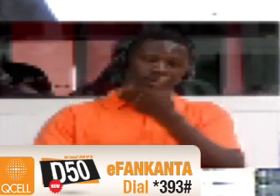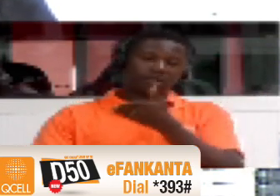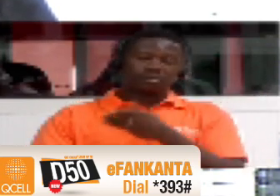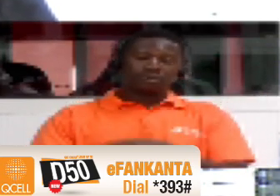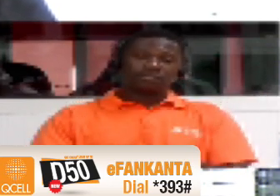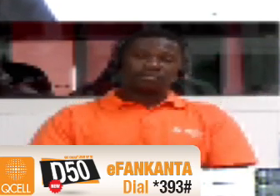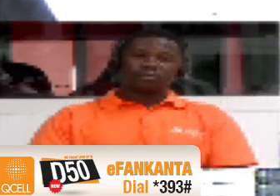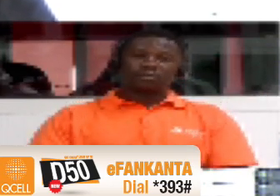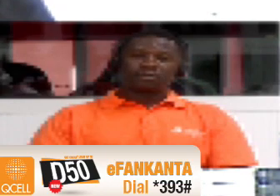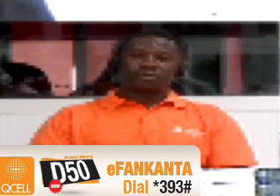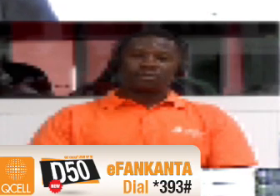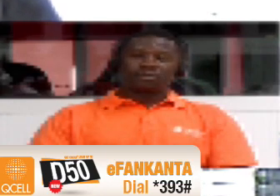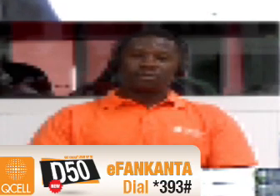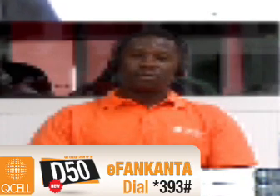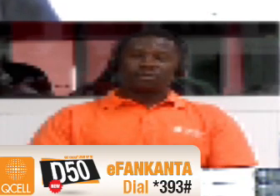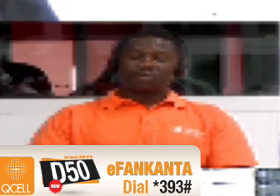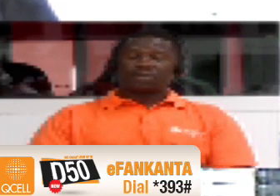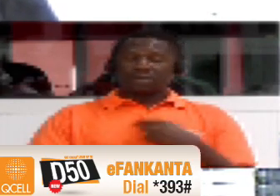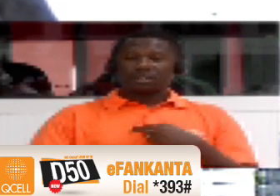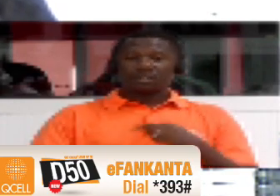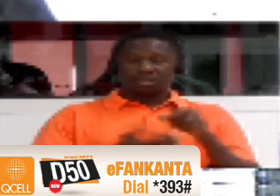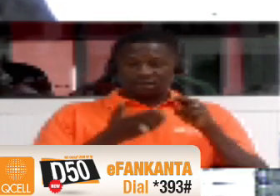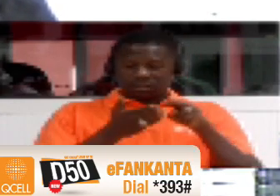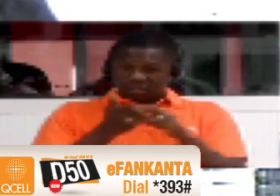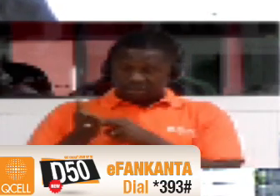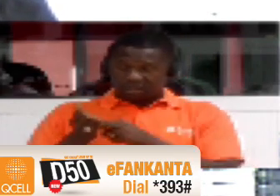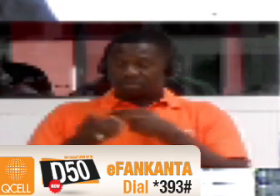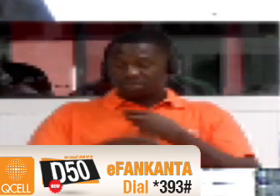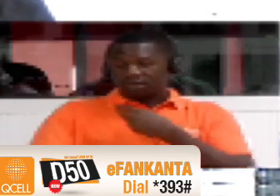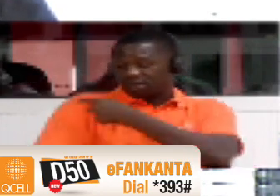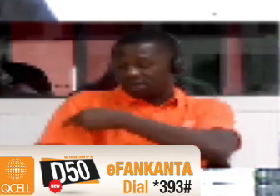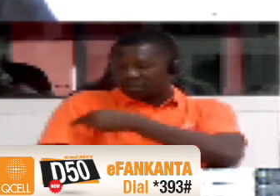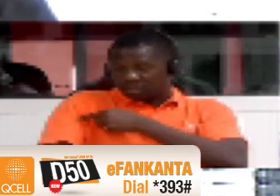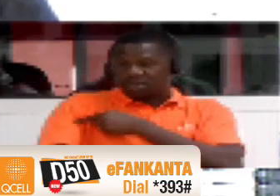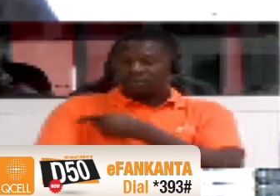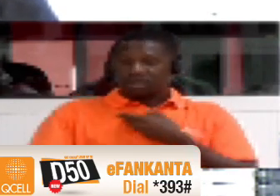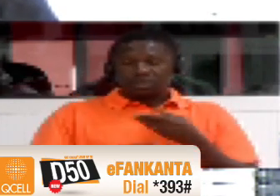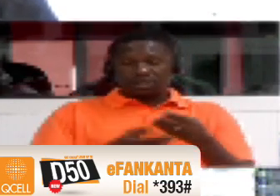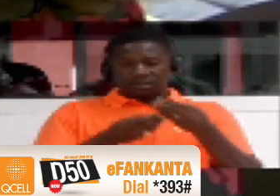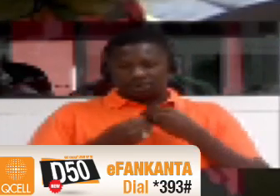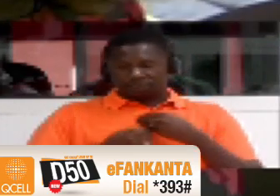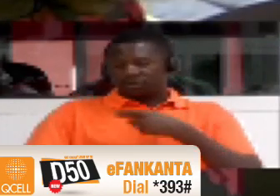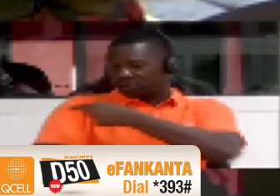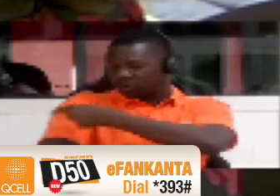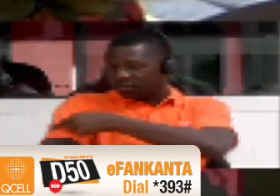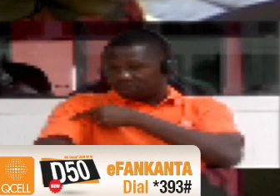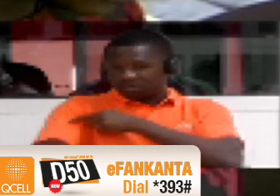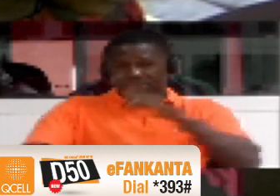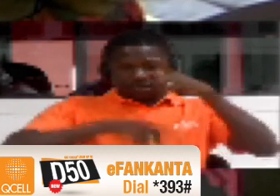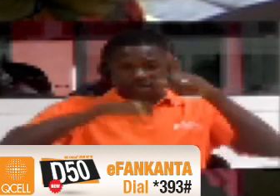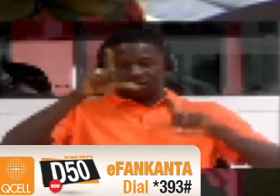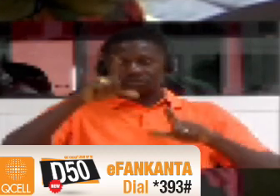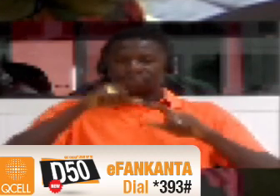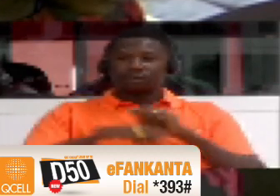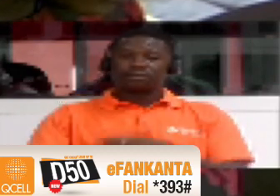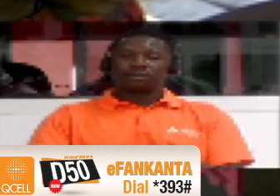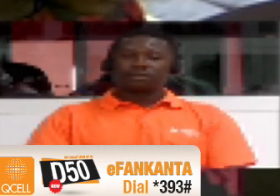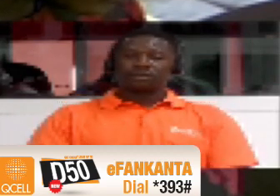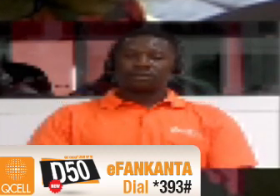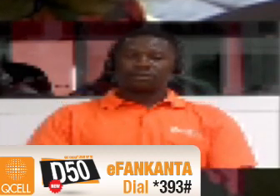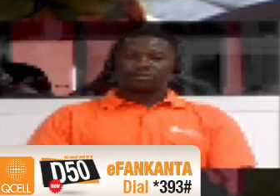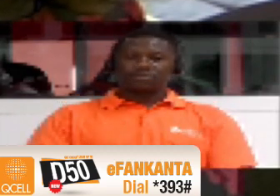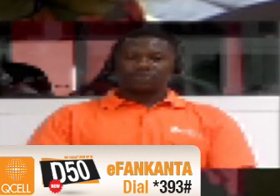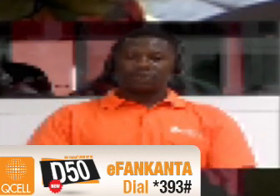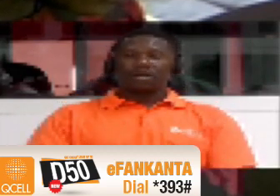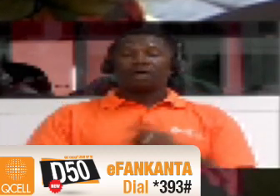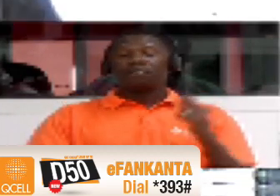Yena ranko register. And they registered my rank. Inate koplo dinna. And then I was promoted as a corporal. Olung kilingo inata